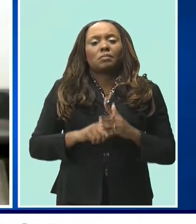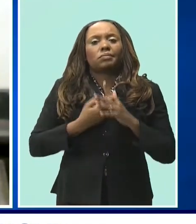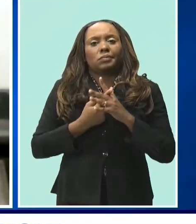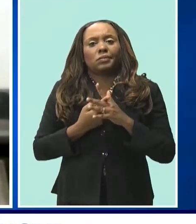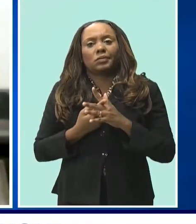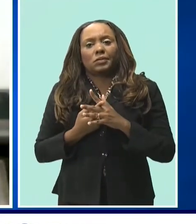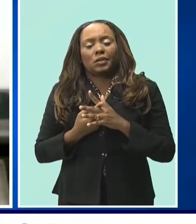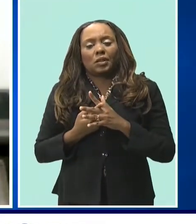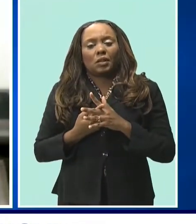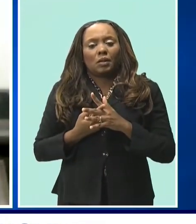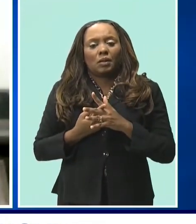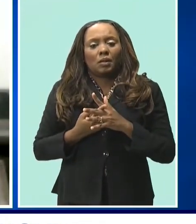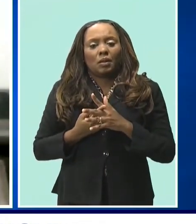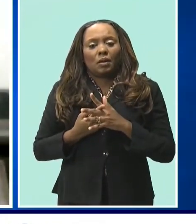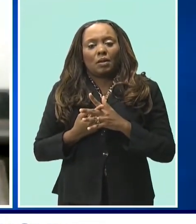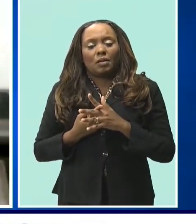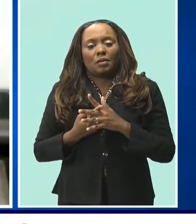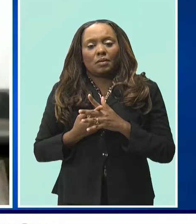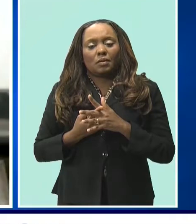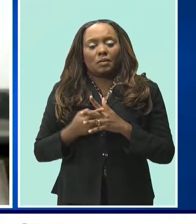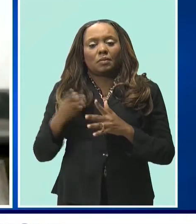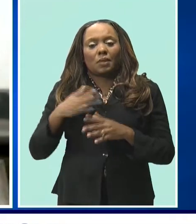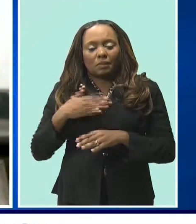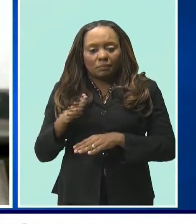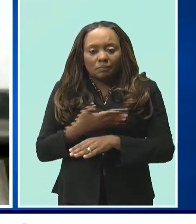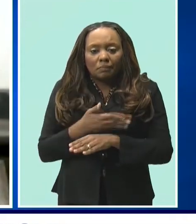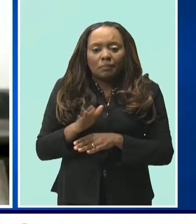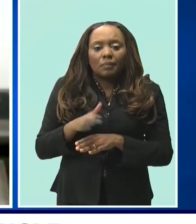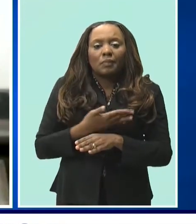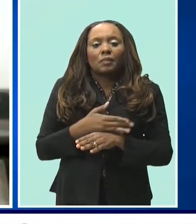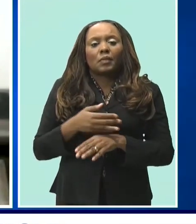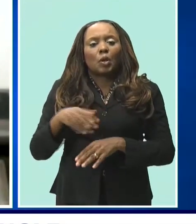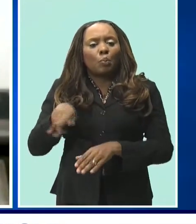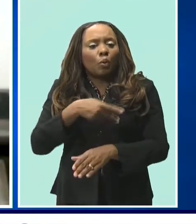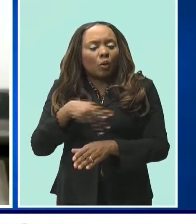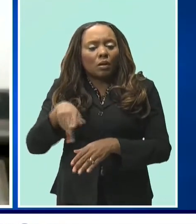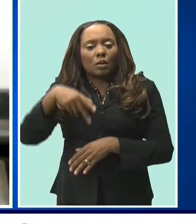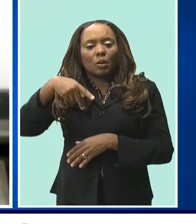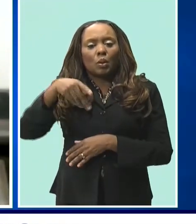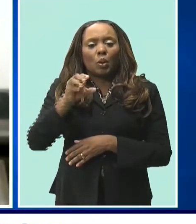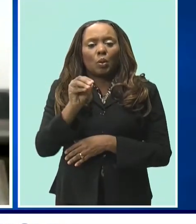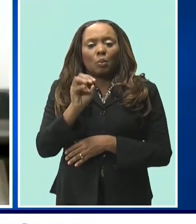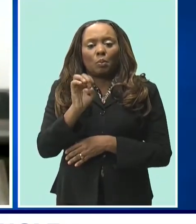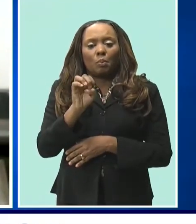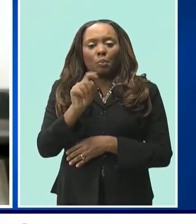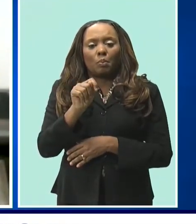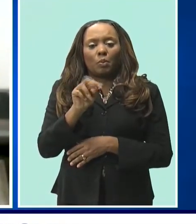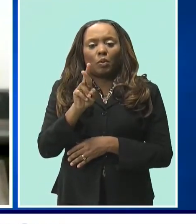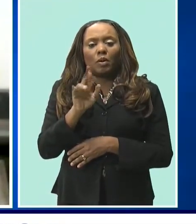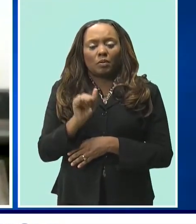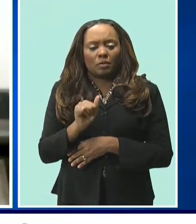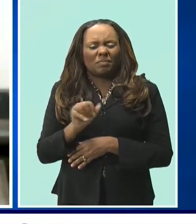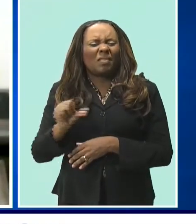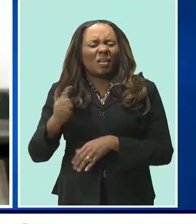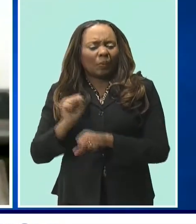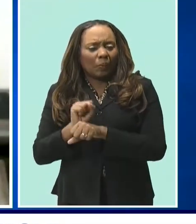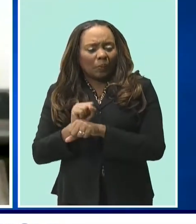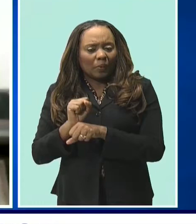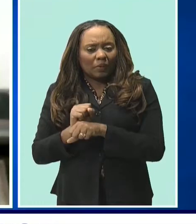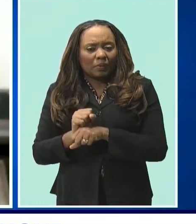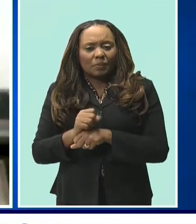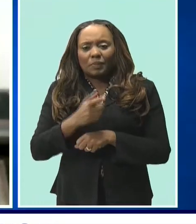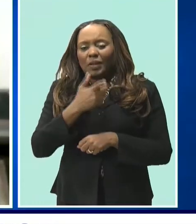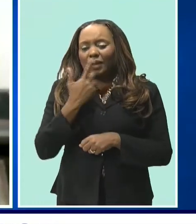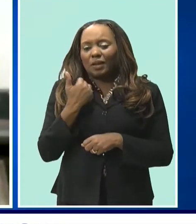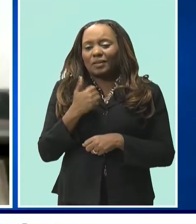a precursor to some other work, because I have been neglecting that side of